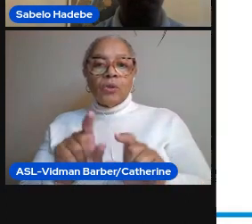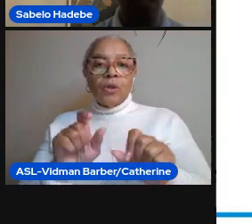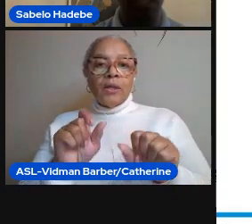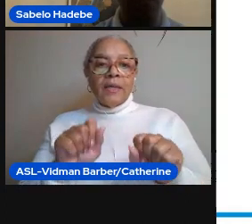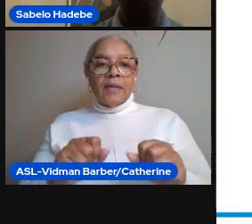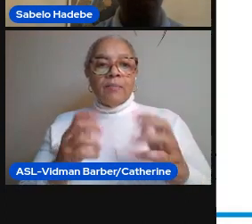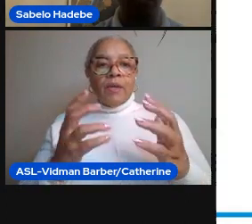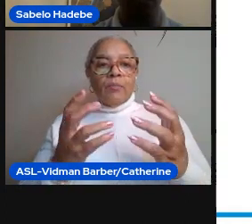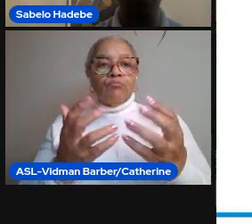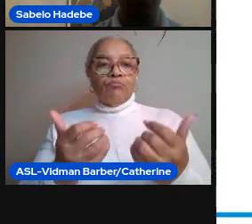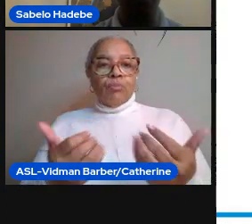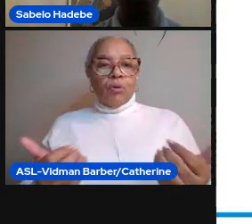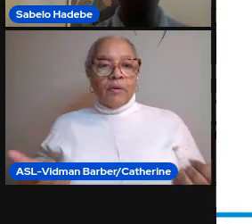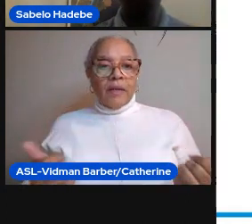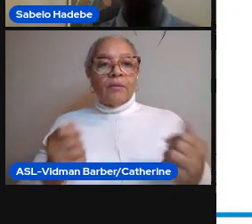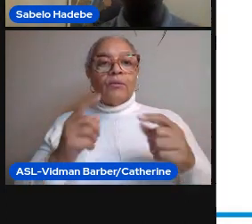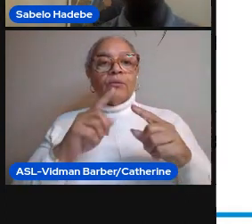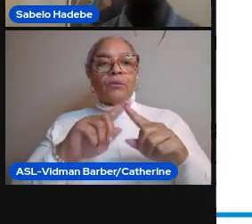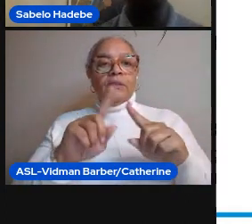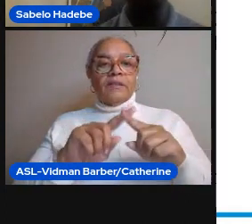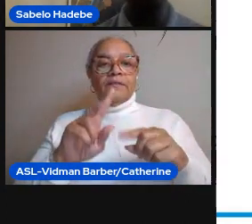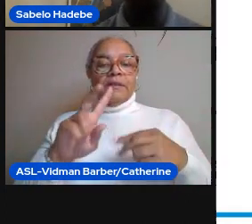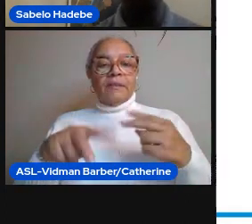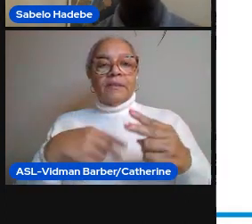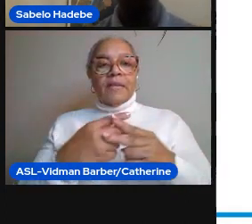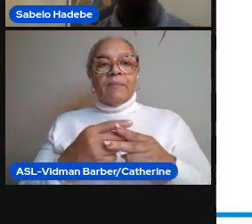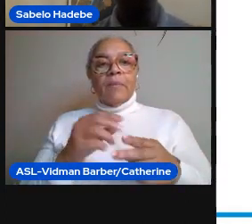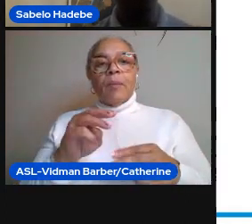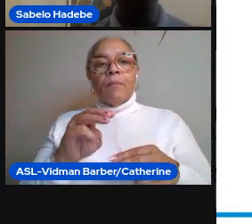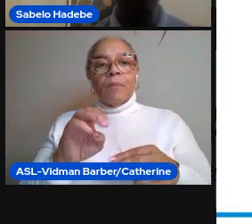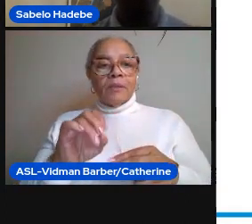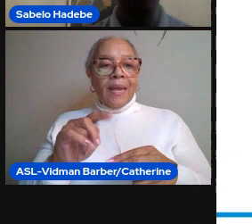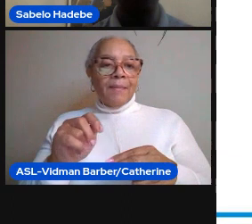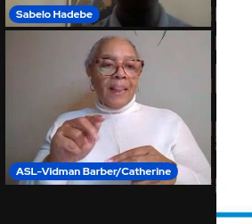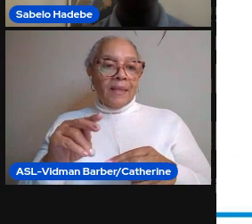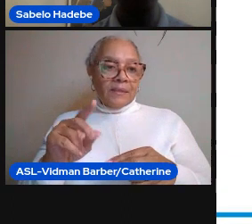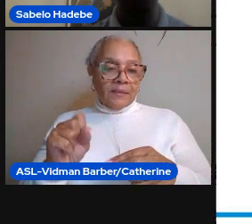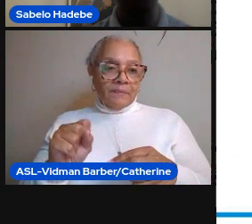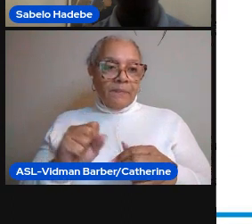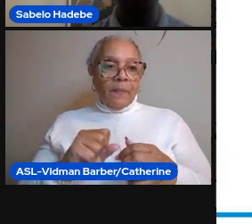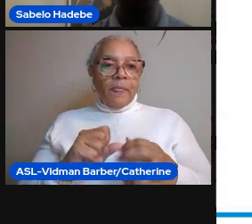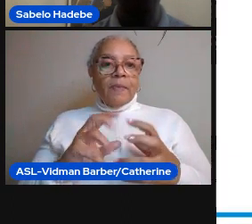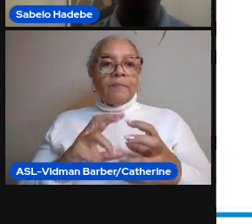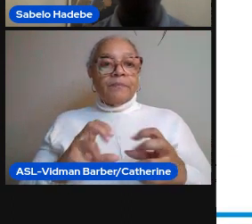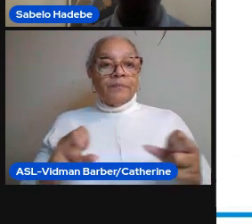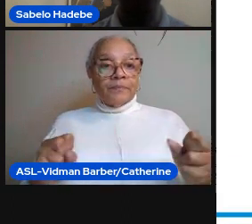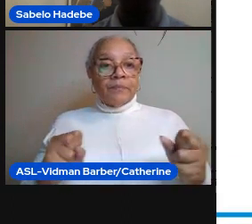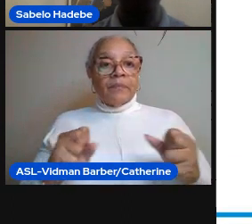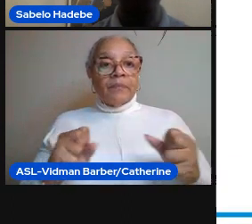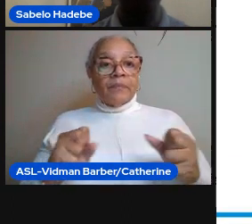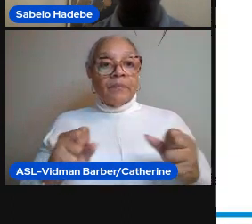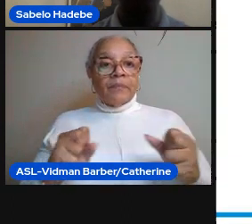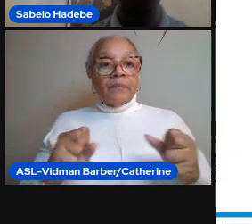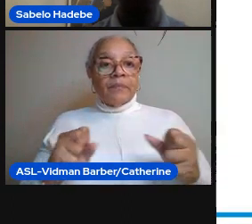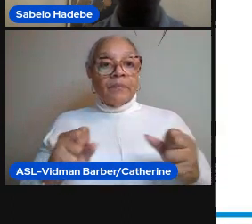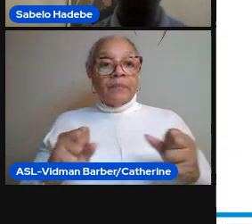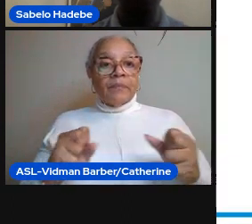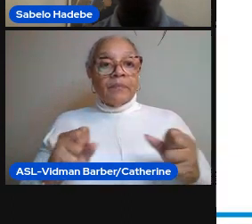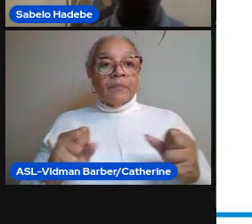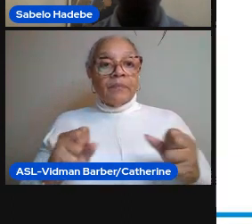these different types of metabolites. So what we wanted to know here was that if you